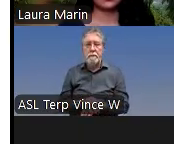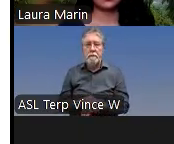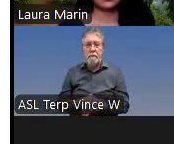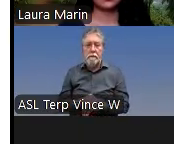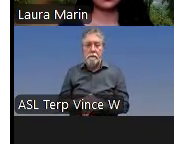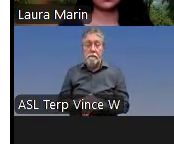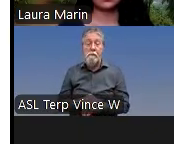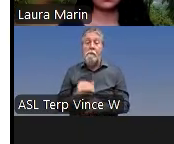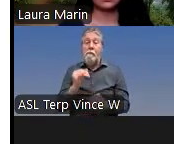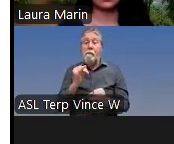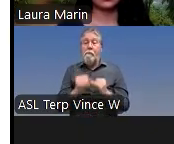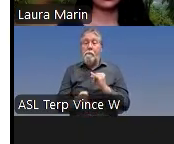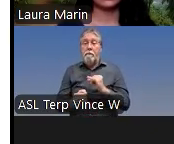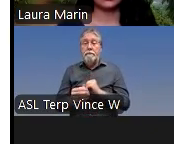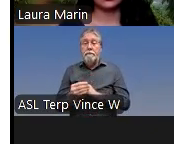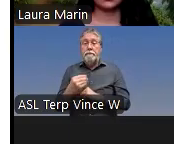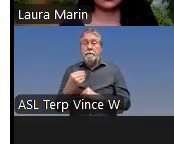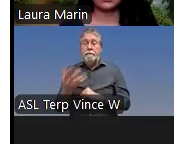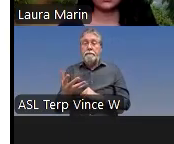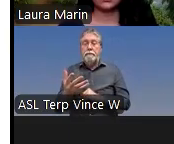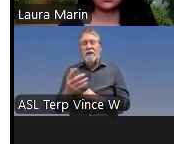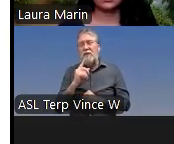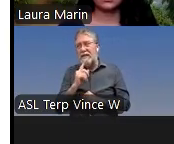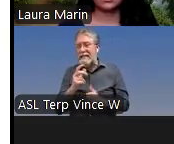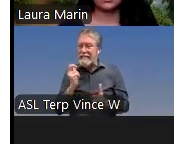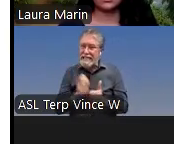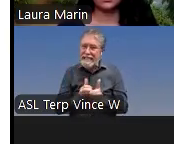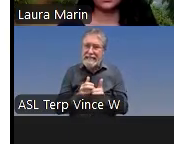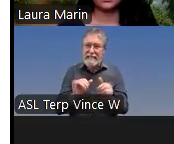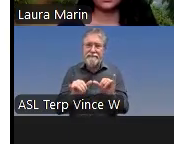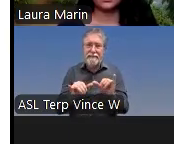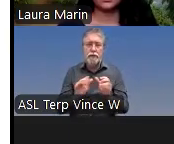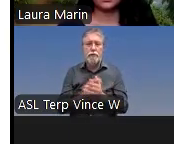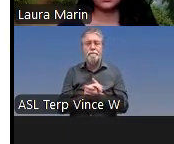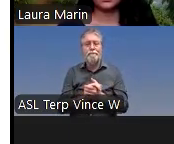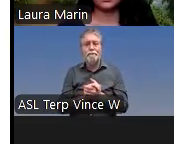And finally, and the hardest to quantify are the